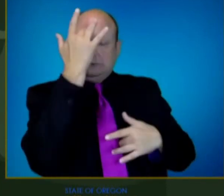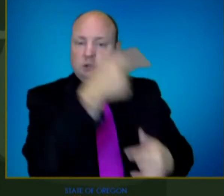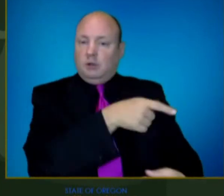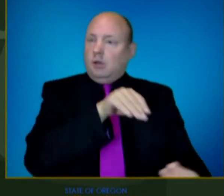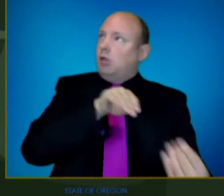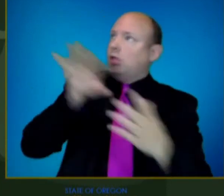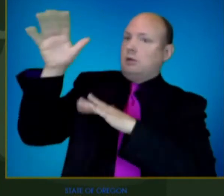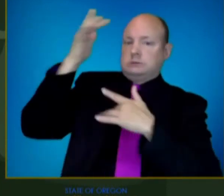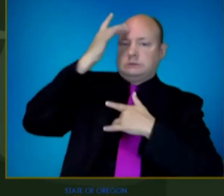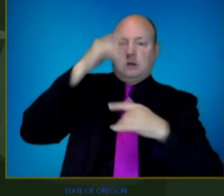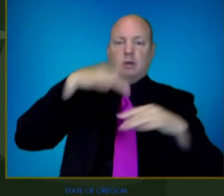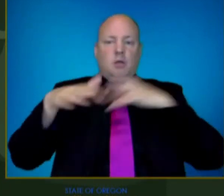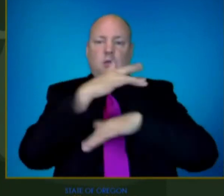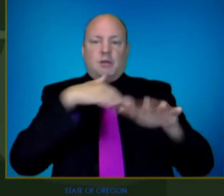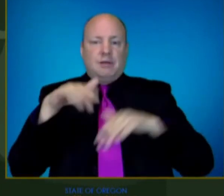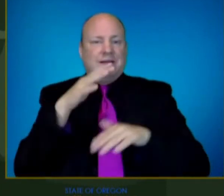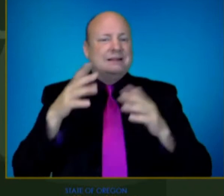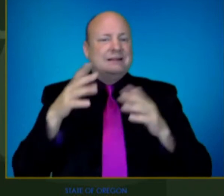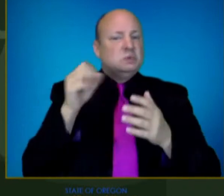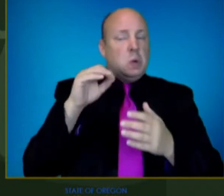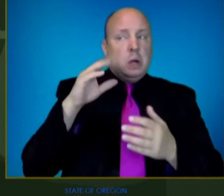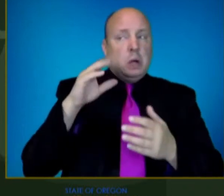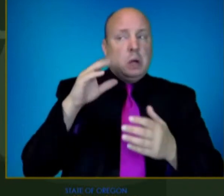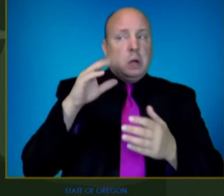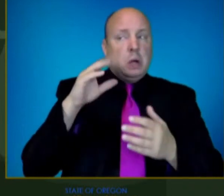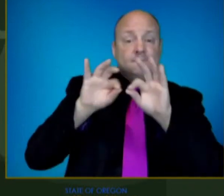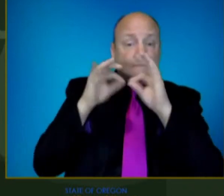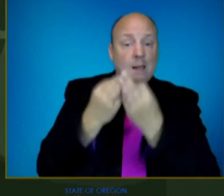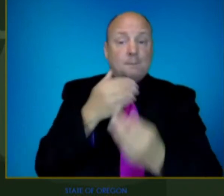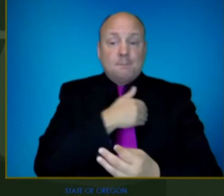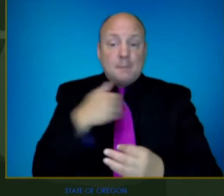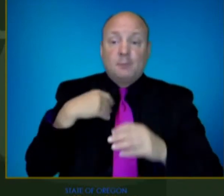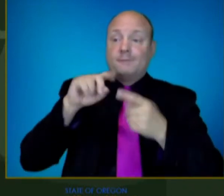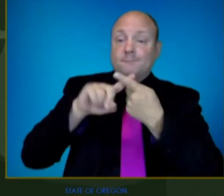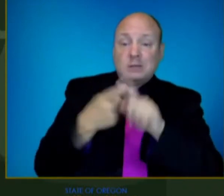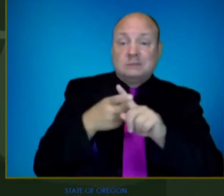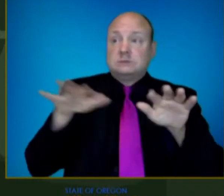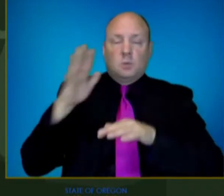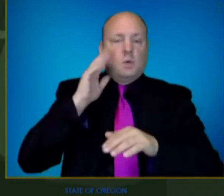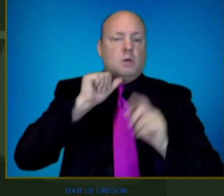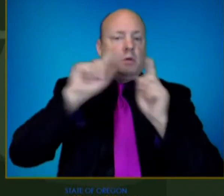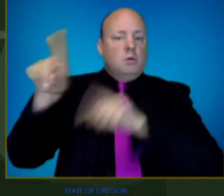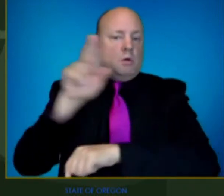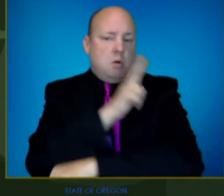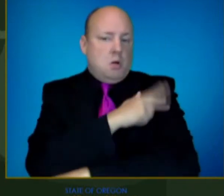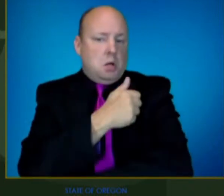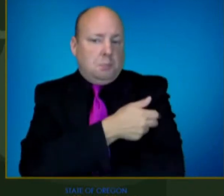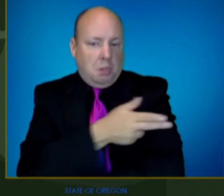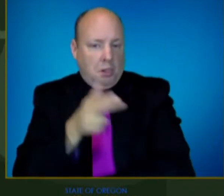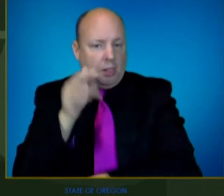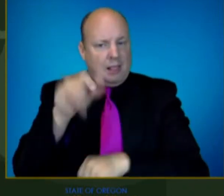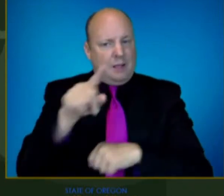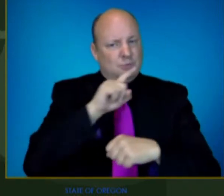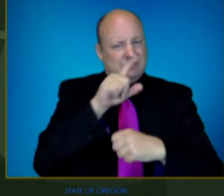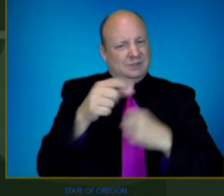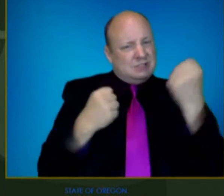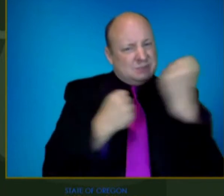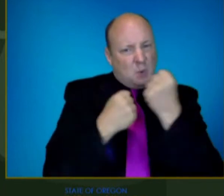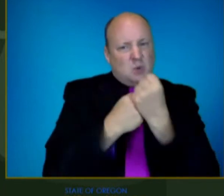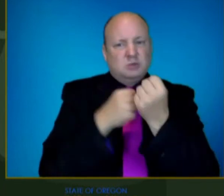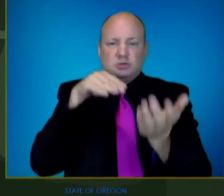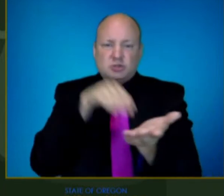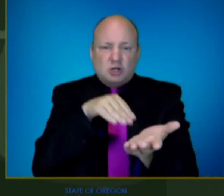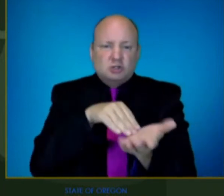hospital. Masks show our support for doctors and nurses who are working so incredibly hard